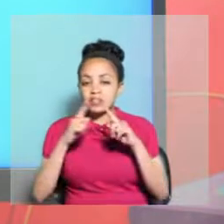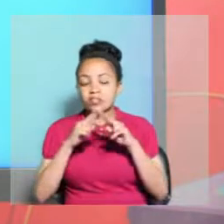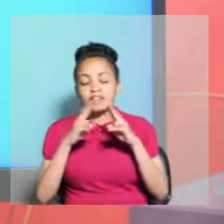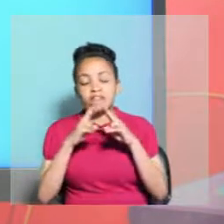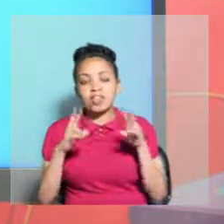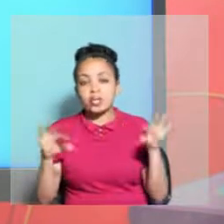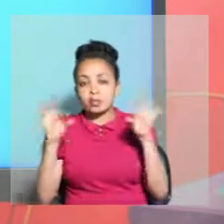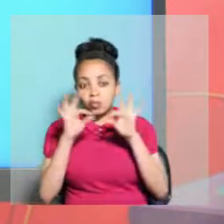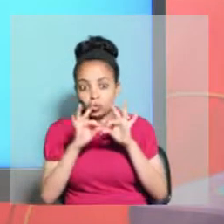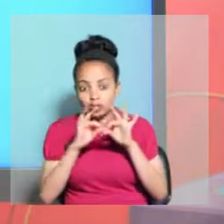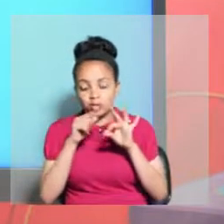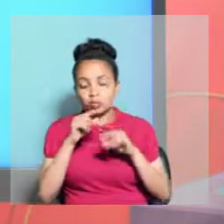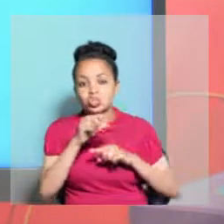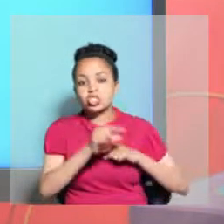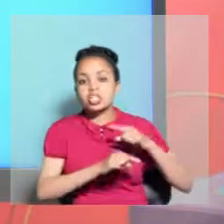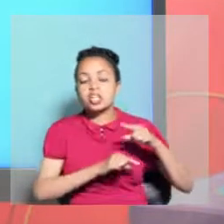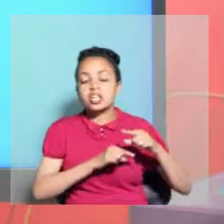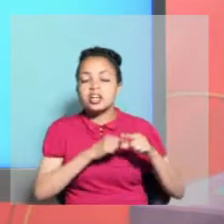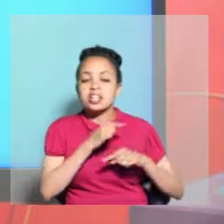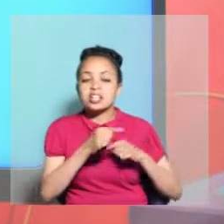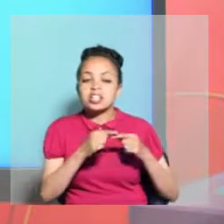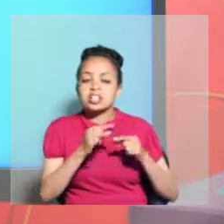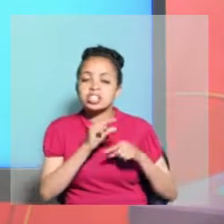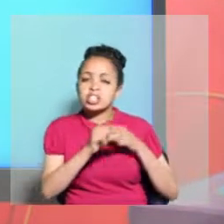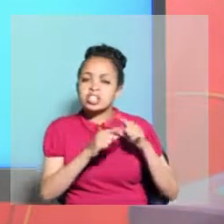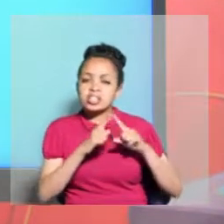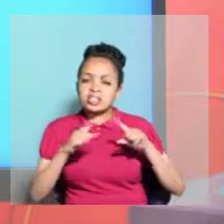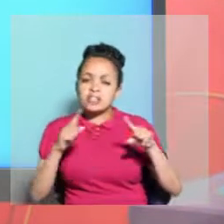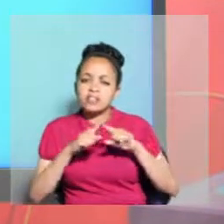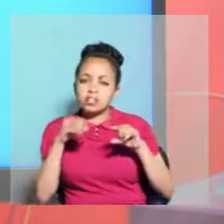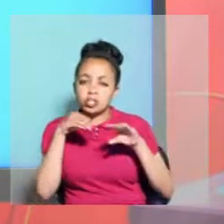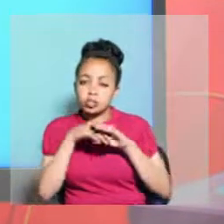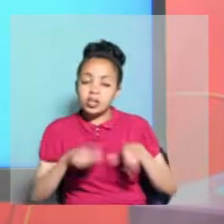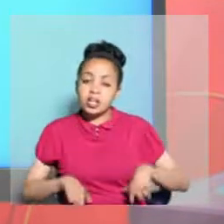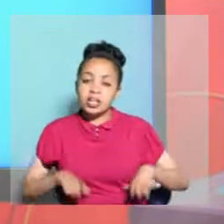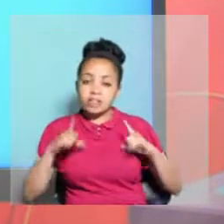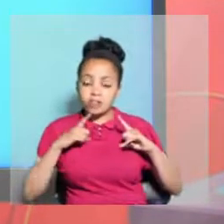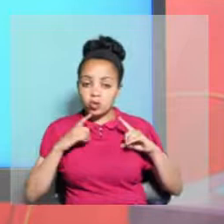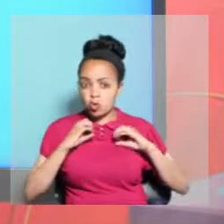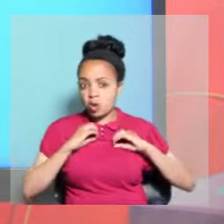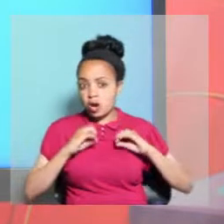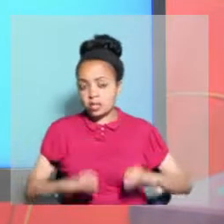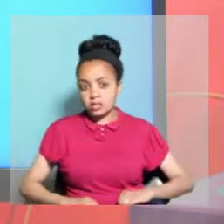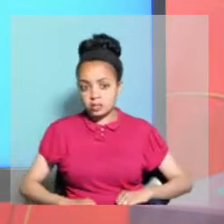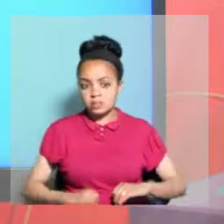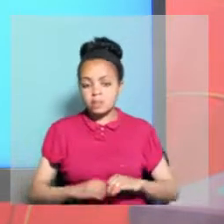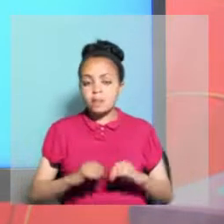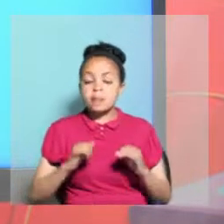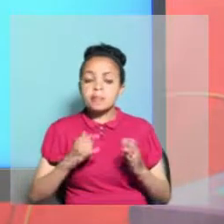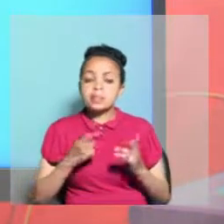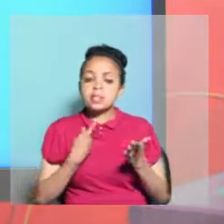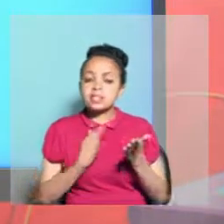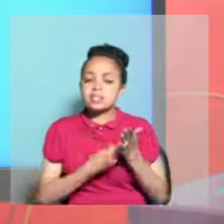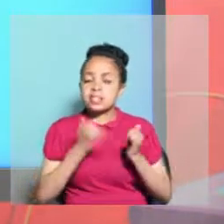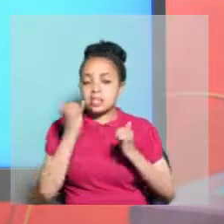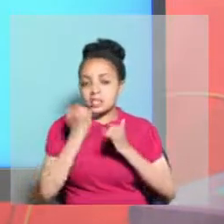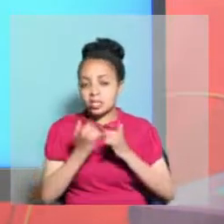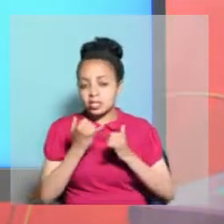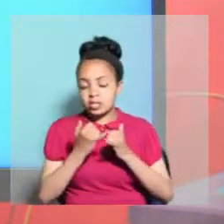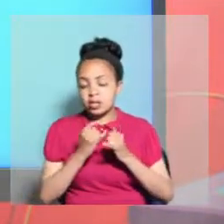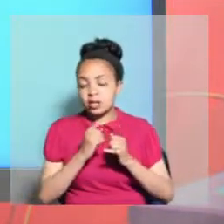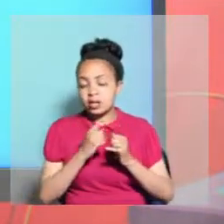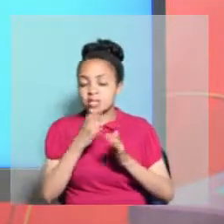important to generate a genetic diversity through a living organism. This is as a result